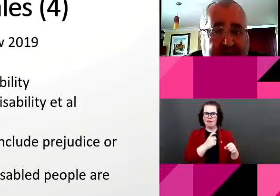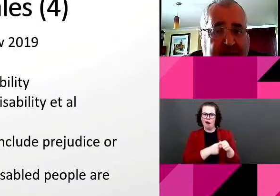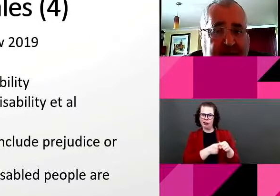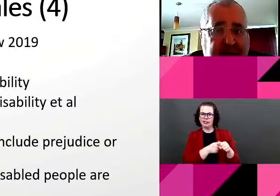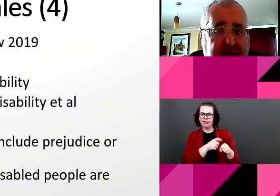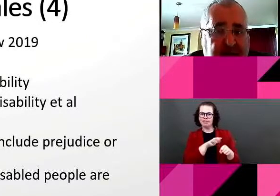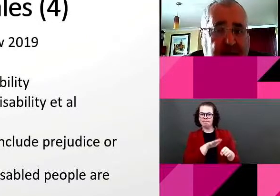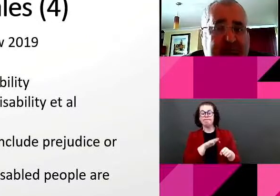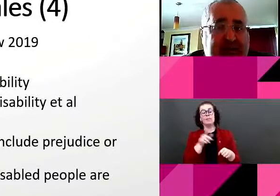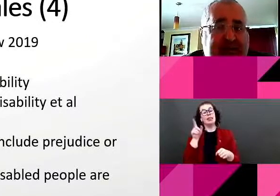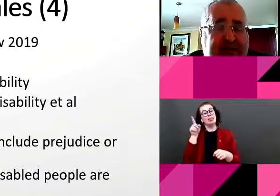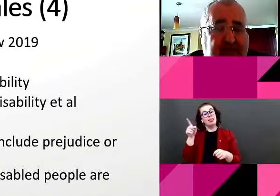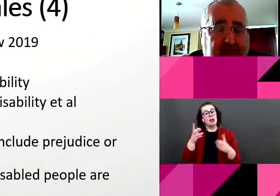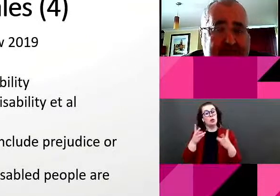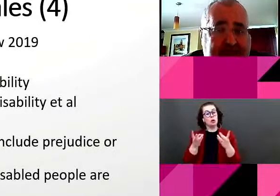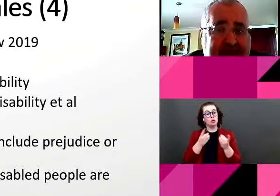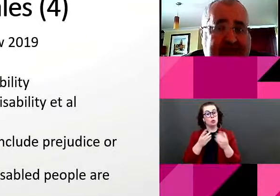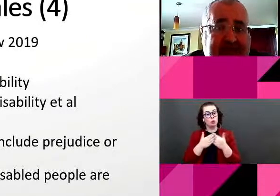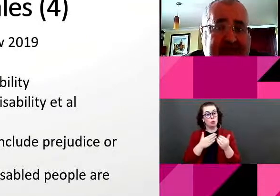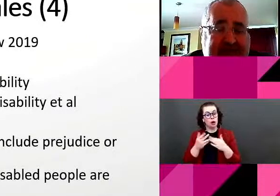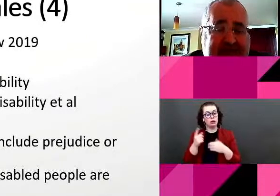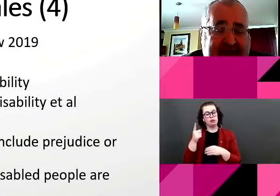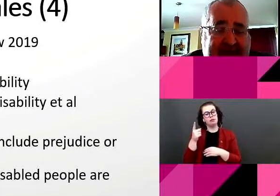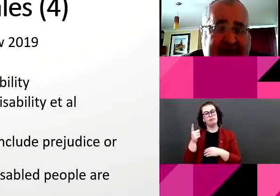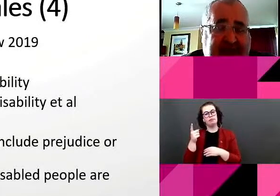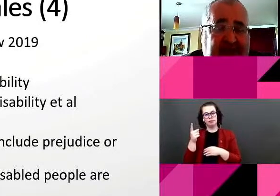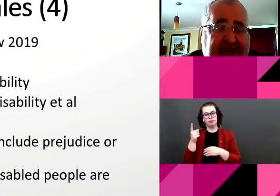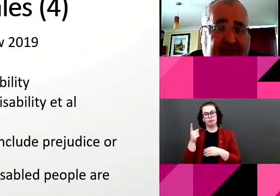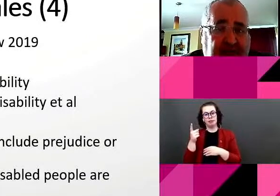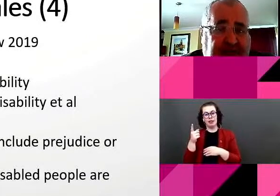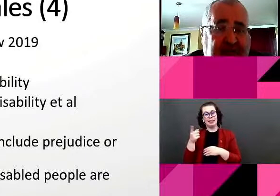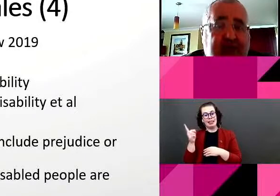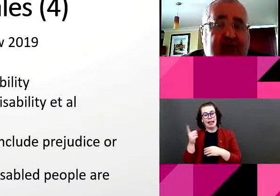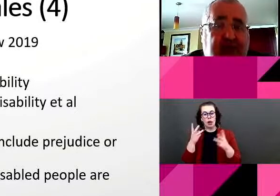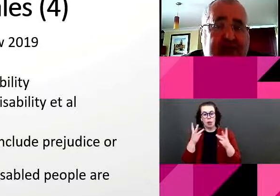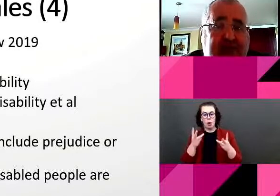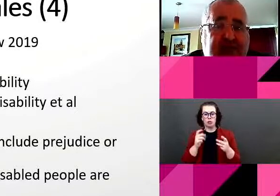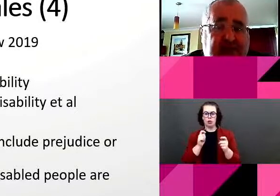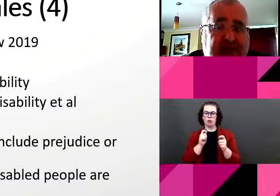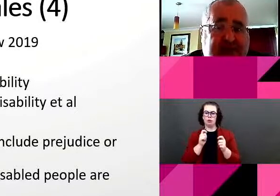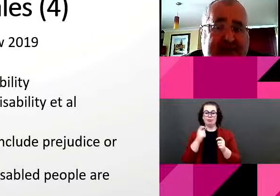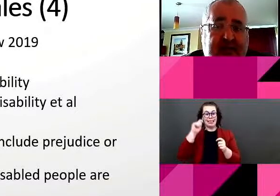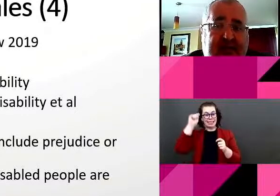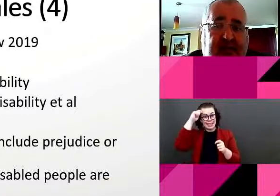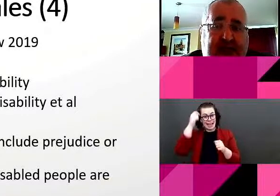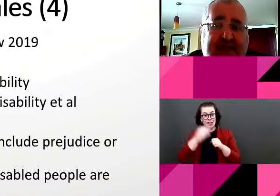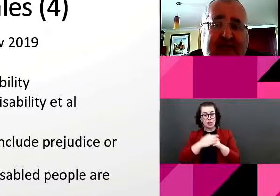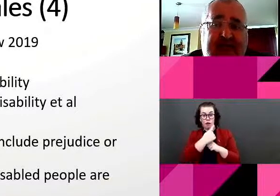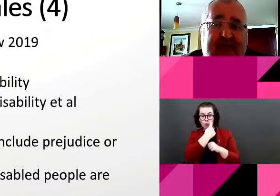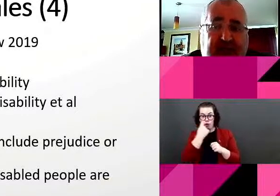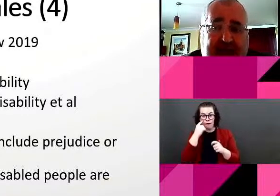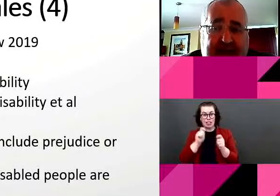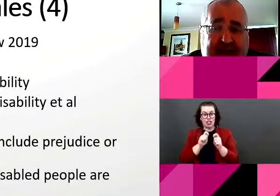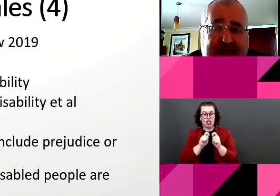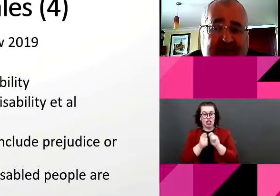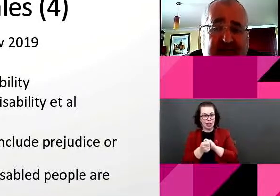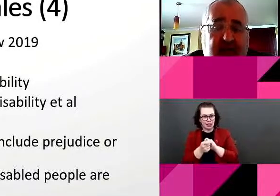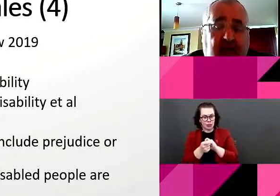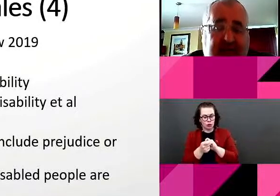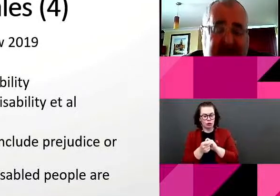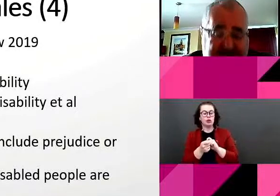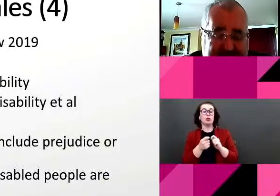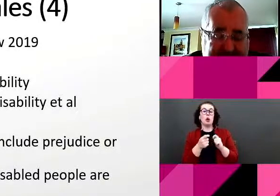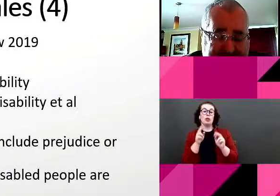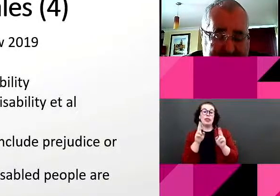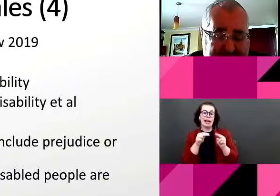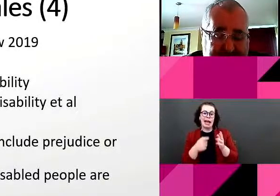what they want to do is to amend the test of proof to introduce perhaps another element,